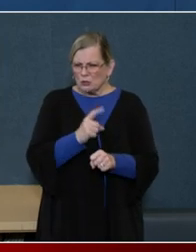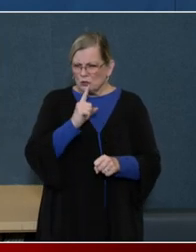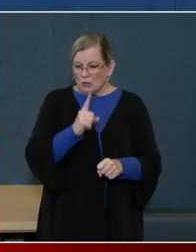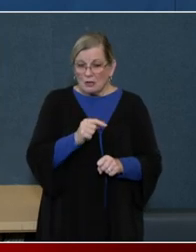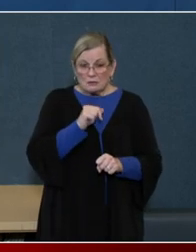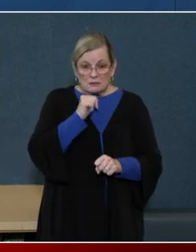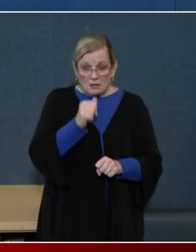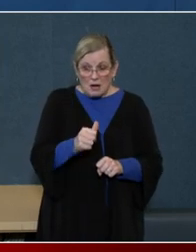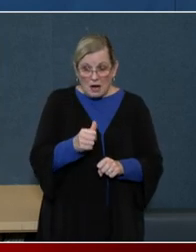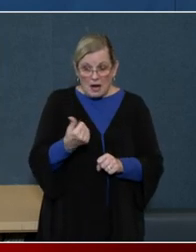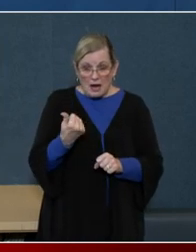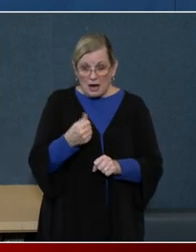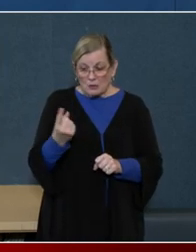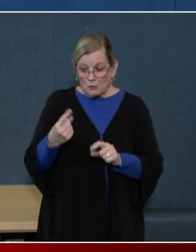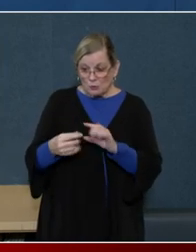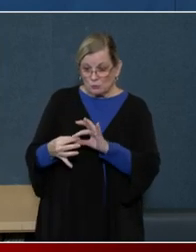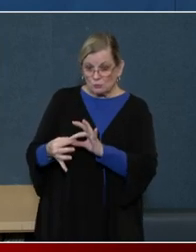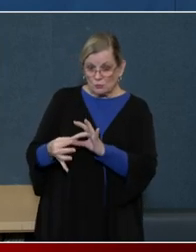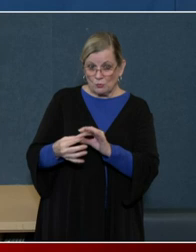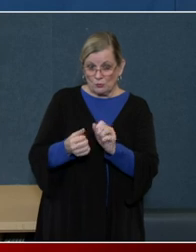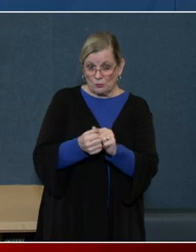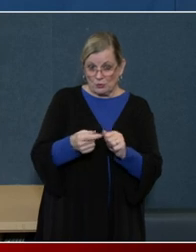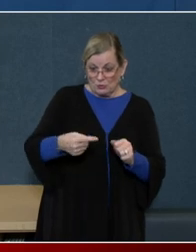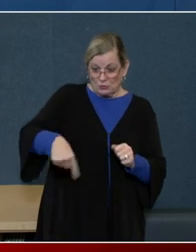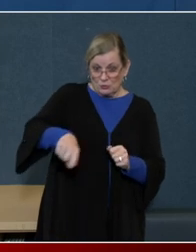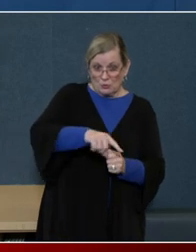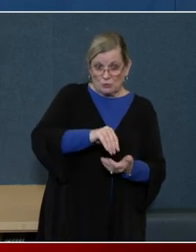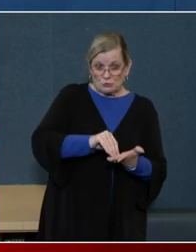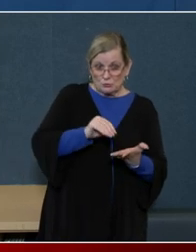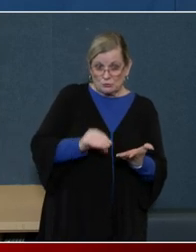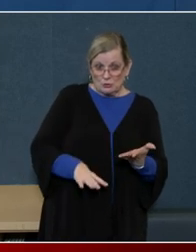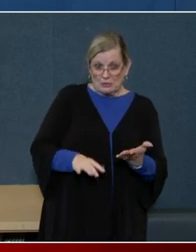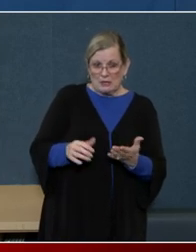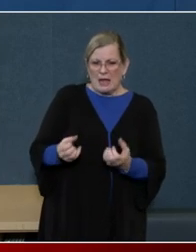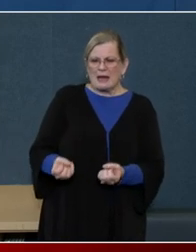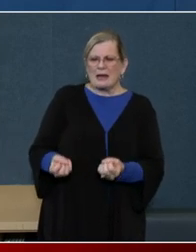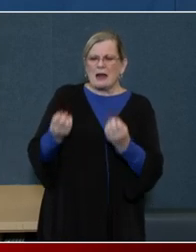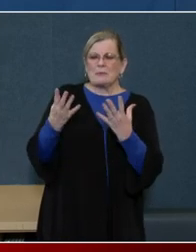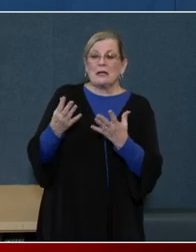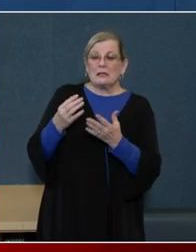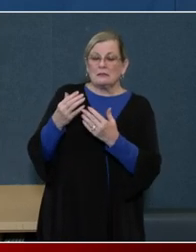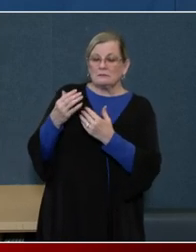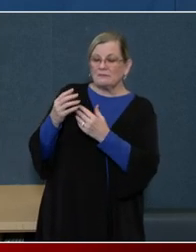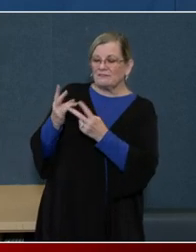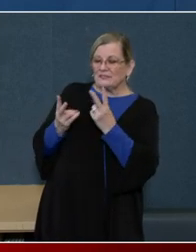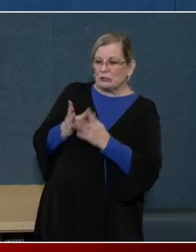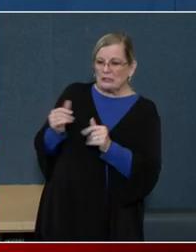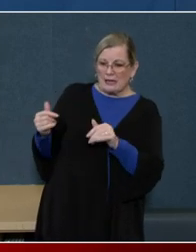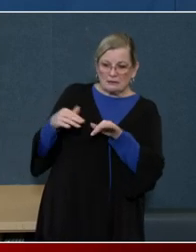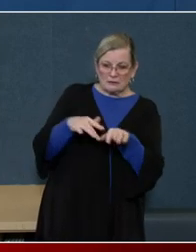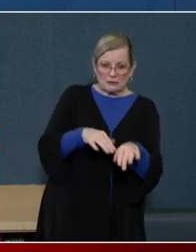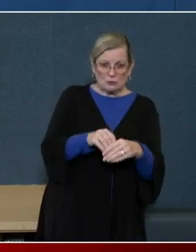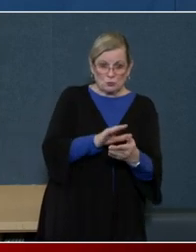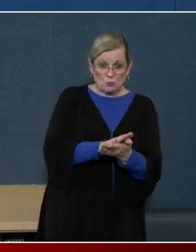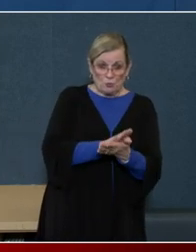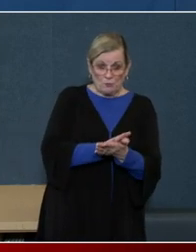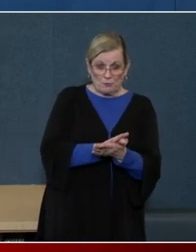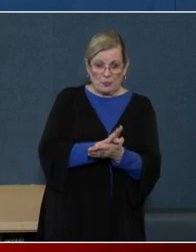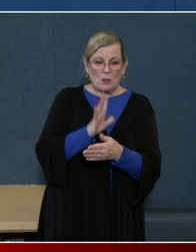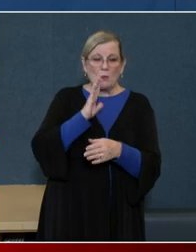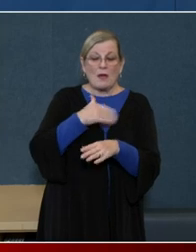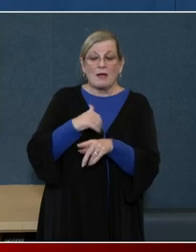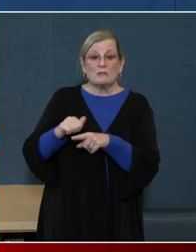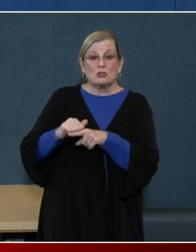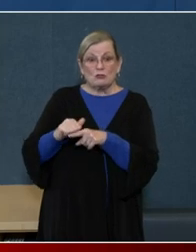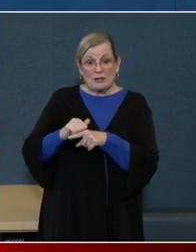in-person experiences, that is limited. As I mentioned earlier, there will be extensive training for staff prior